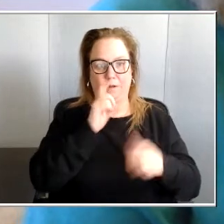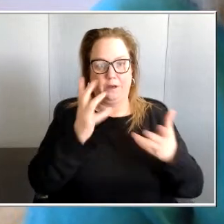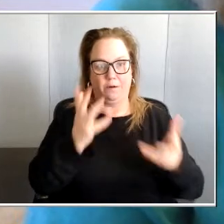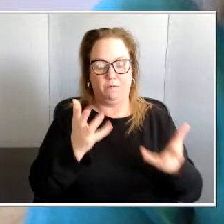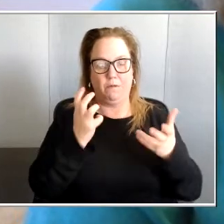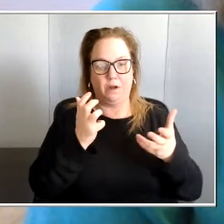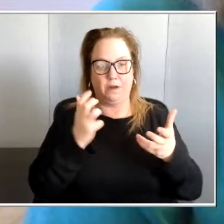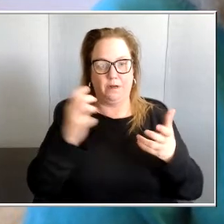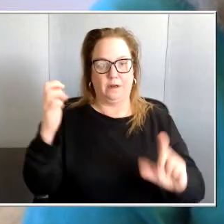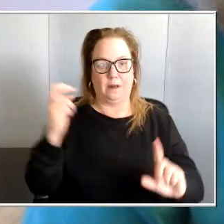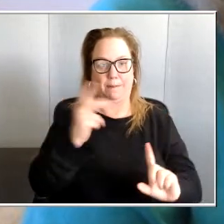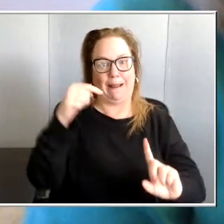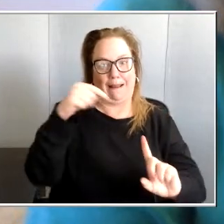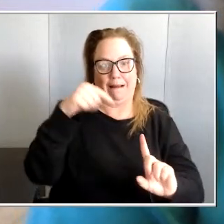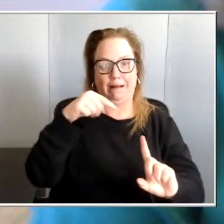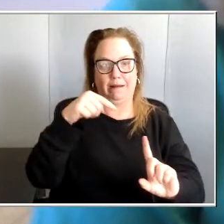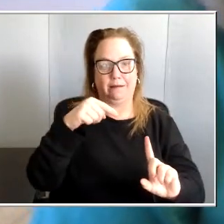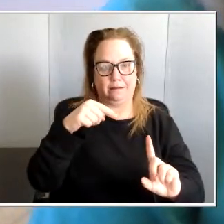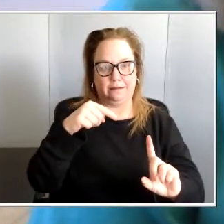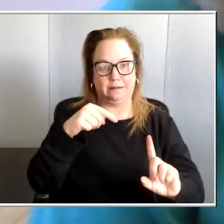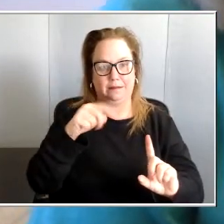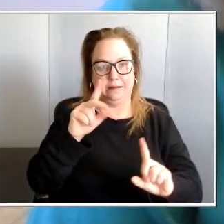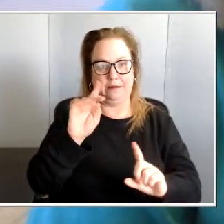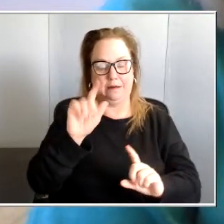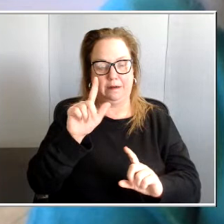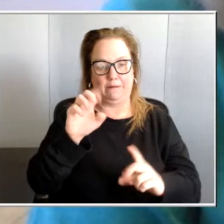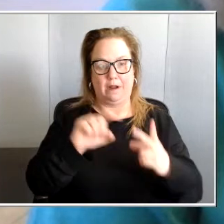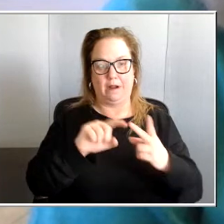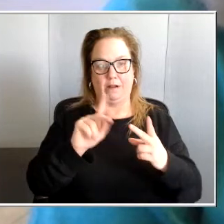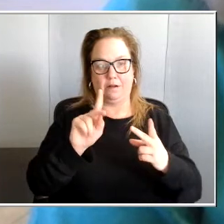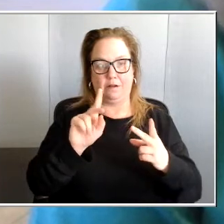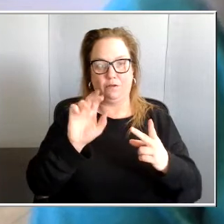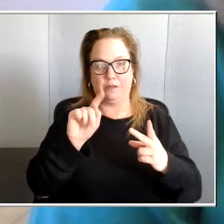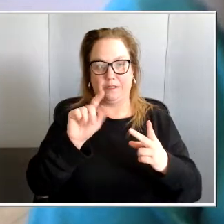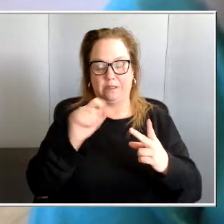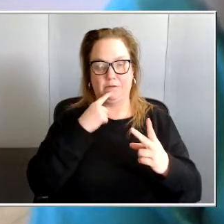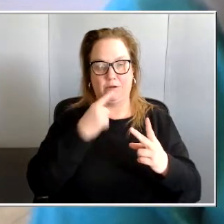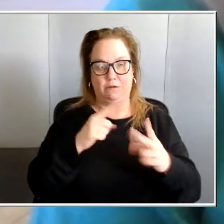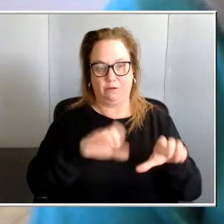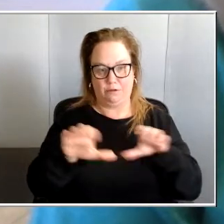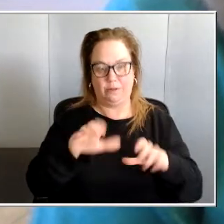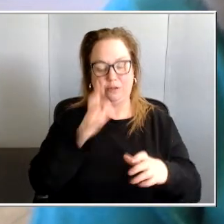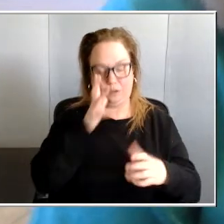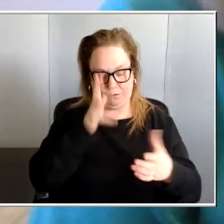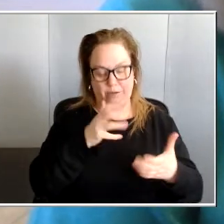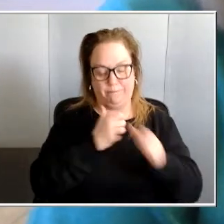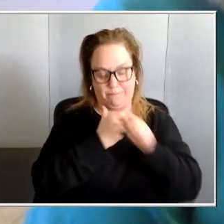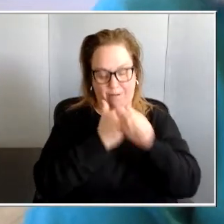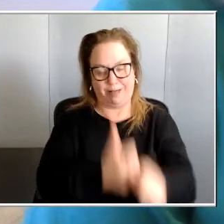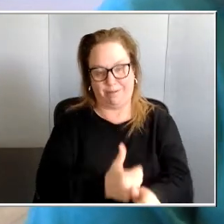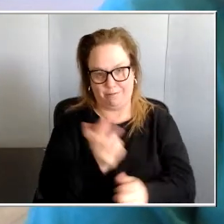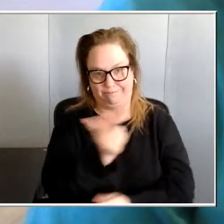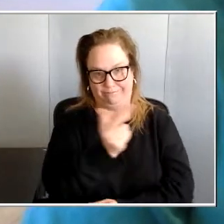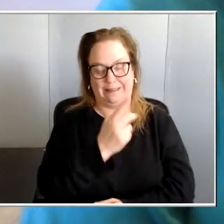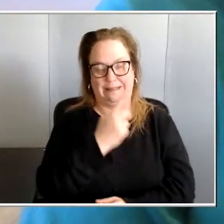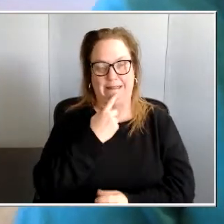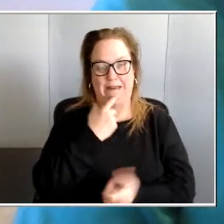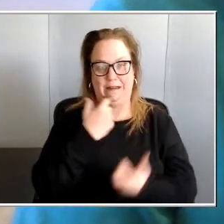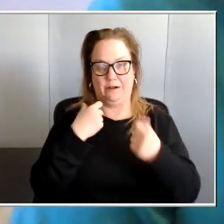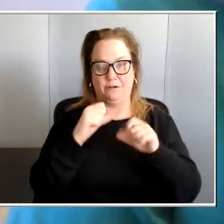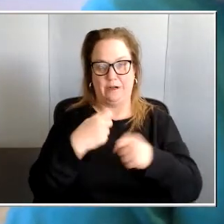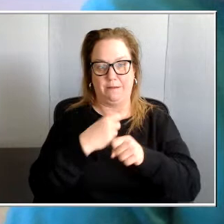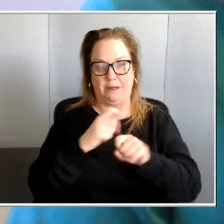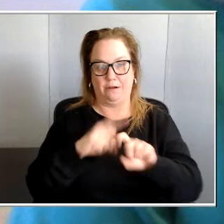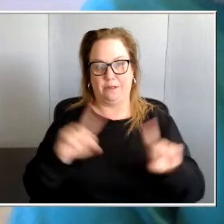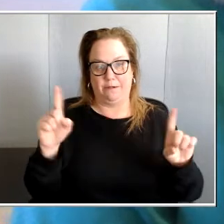to return. And if Kyle or Krisha told her to do something, she would do it. And if we tried to make her do something